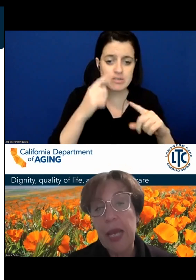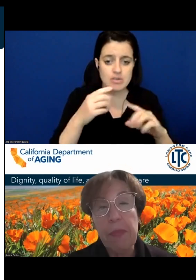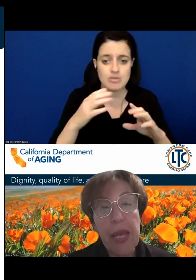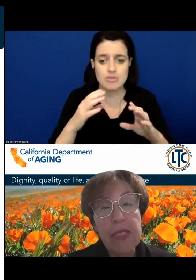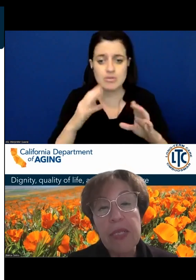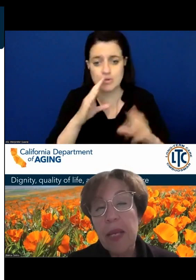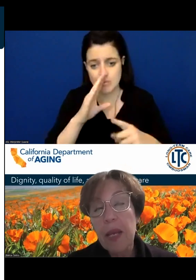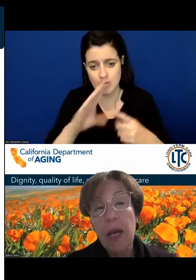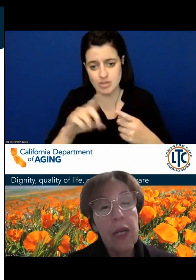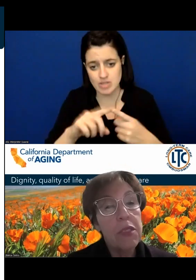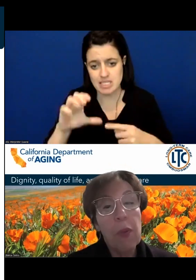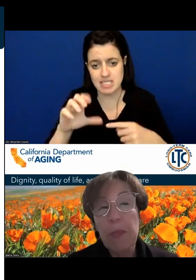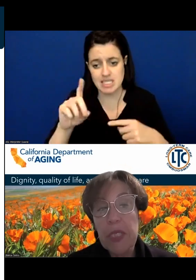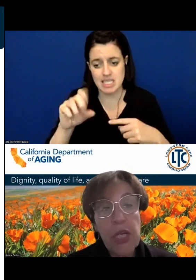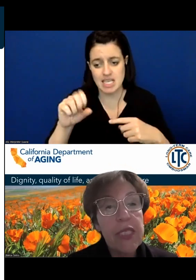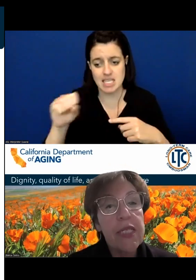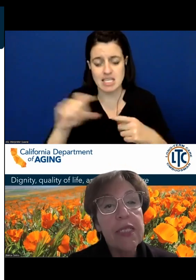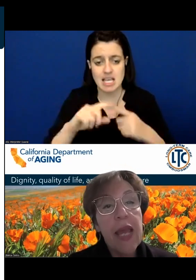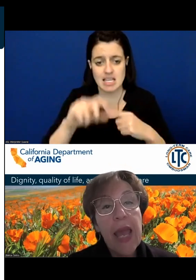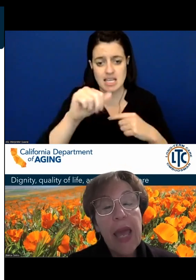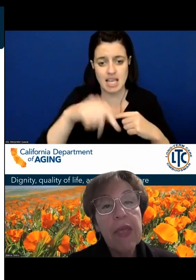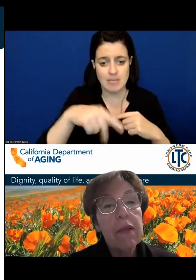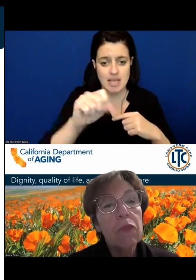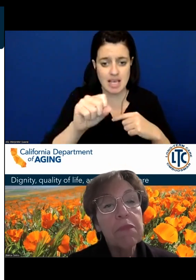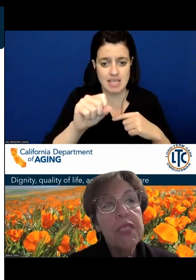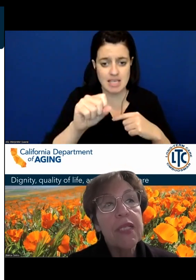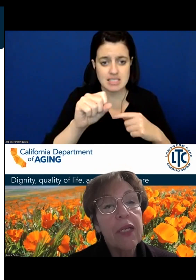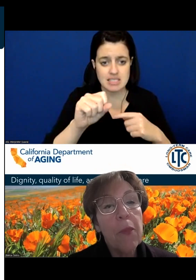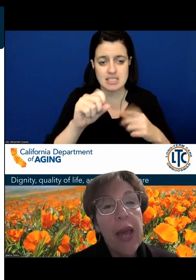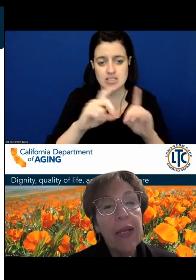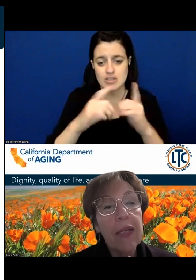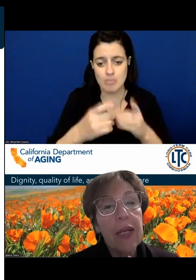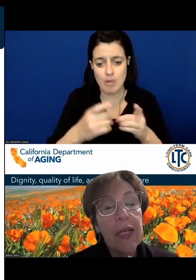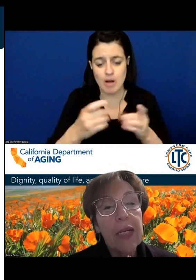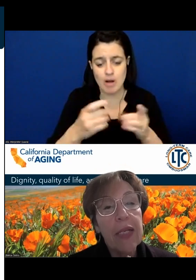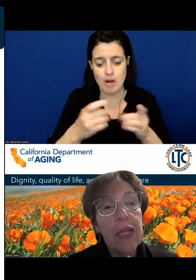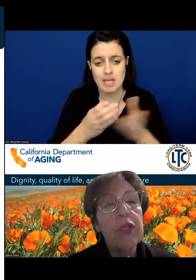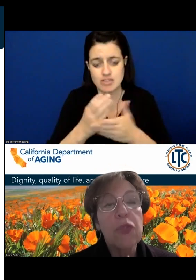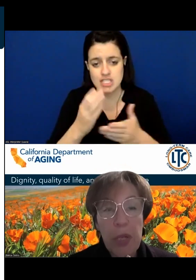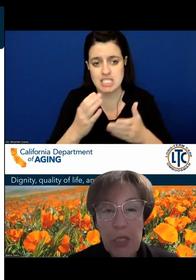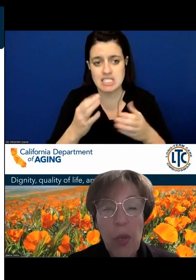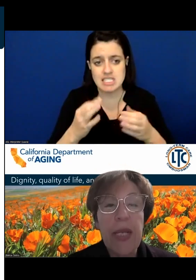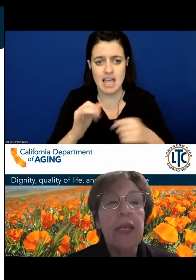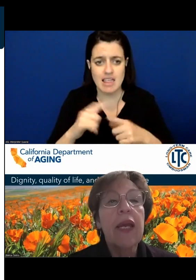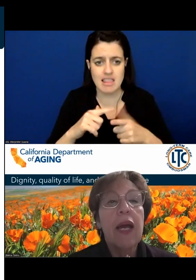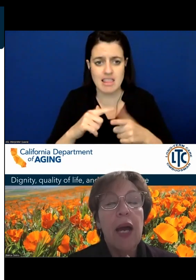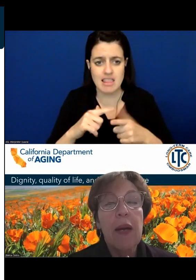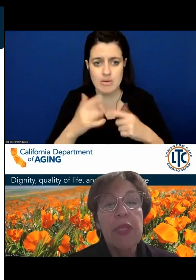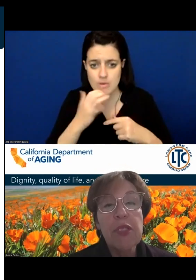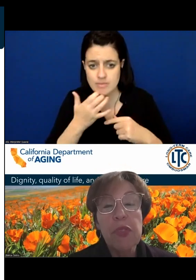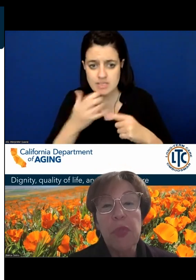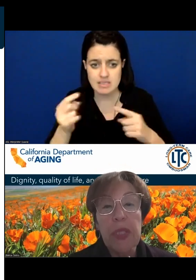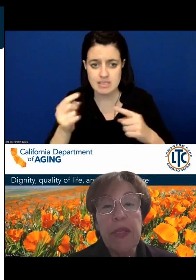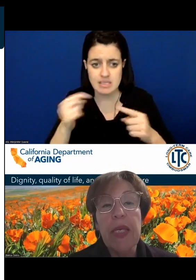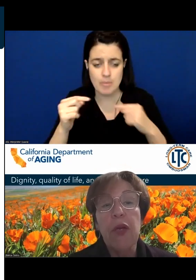cross-report to APS, Department of Justice. And then, whoops, go back another 2020.